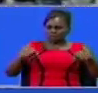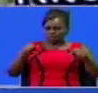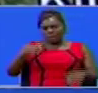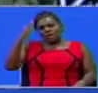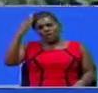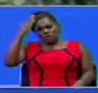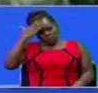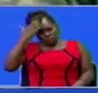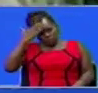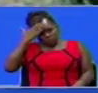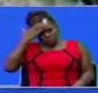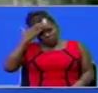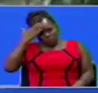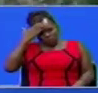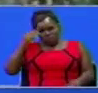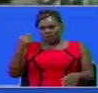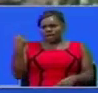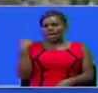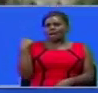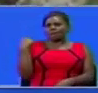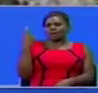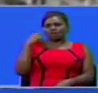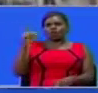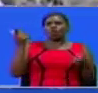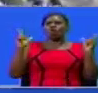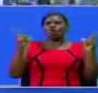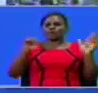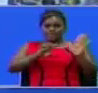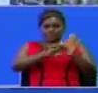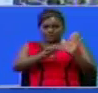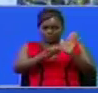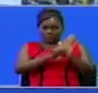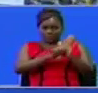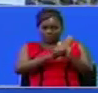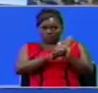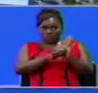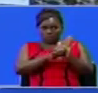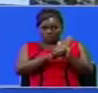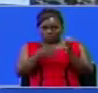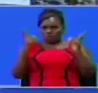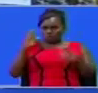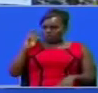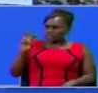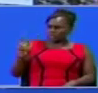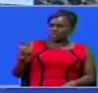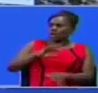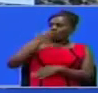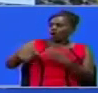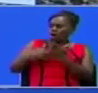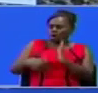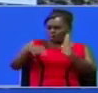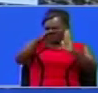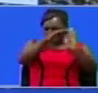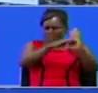even identify the plate numbers for some of the trucks. For example, this one right here, you're able to see all the